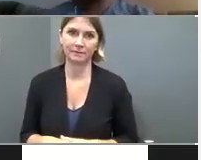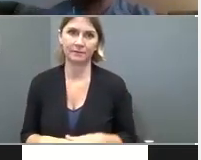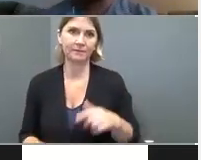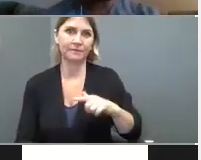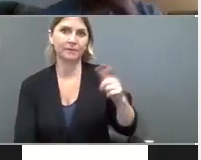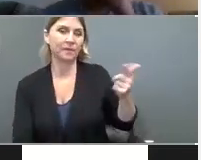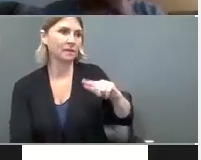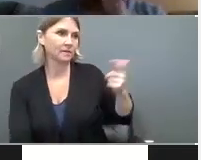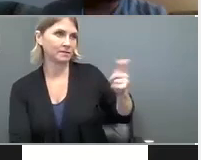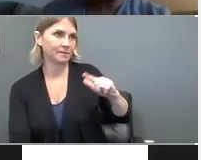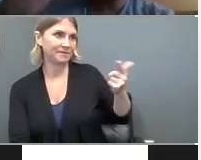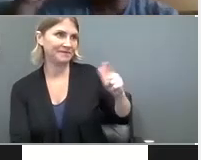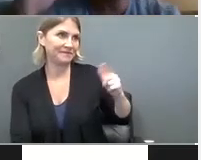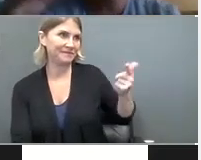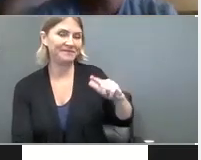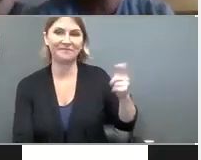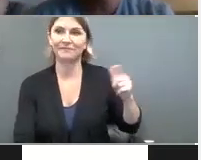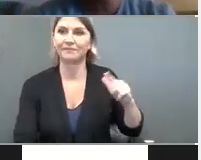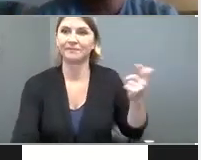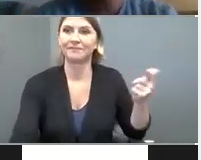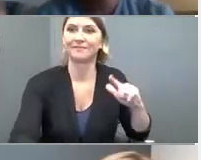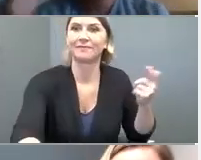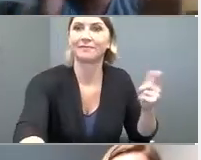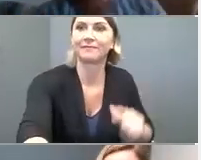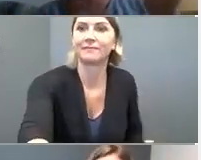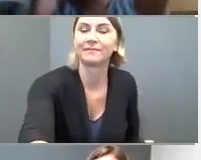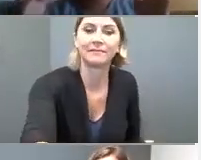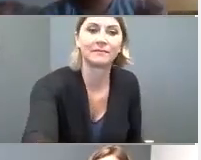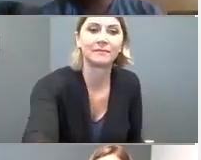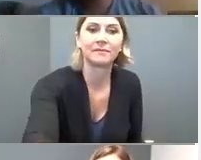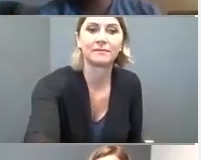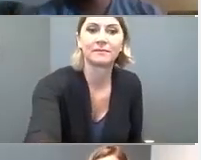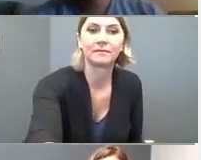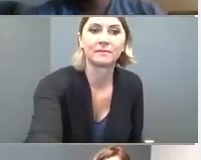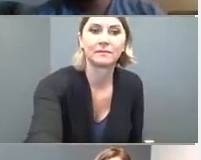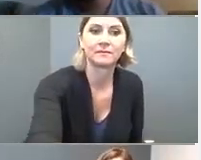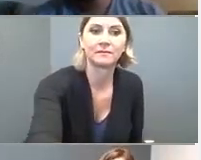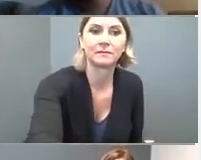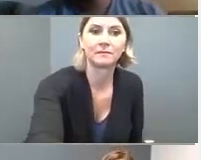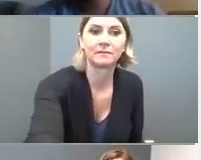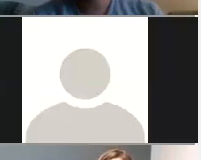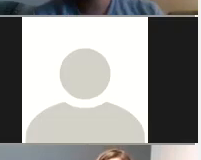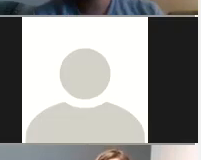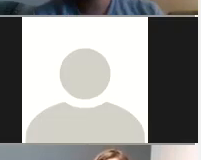We also have summation manipulation rules. So AI plus BI.